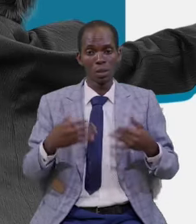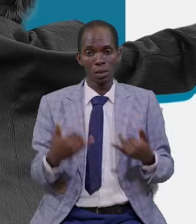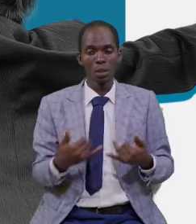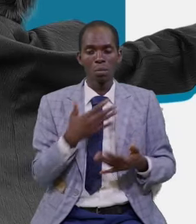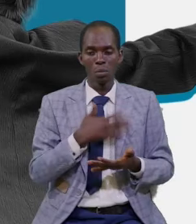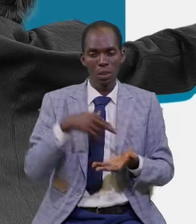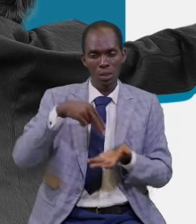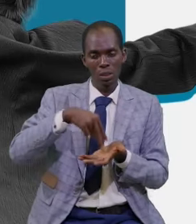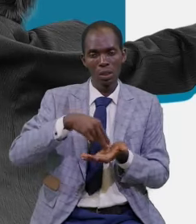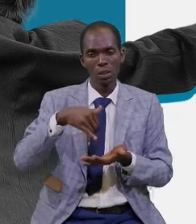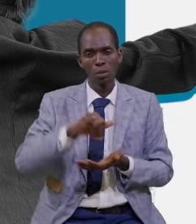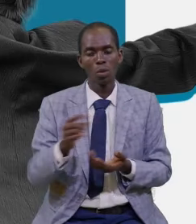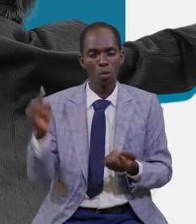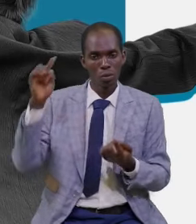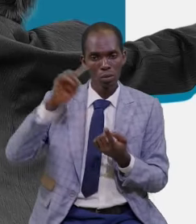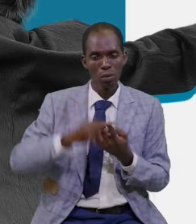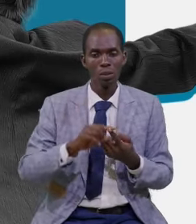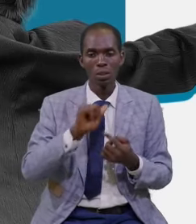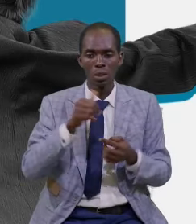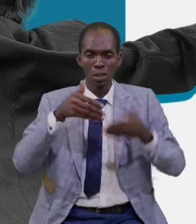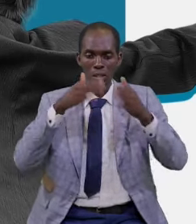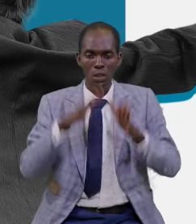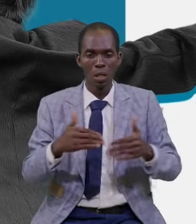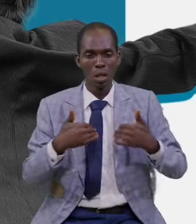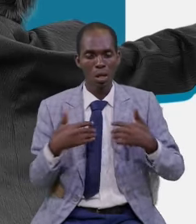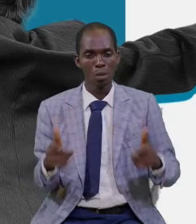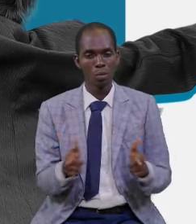tonight, don't sit down until they have attended to you.